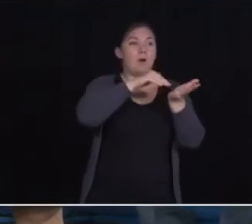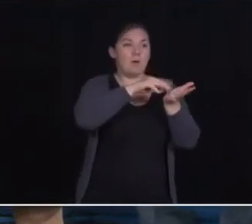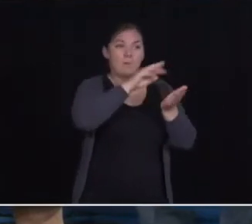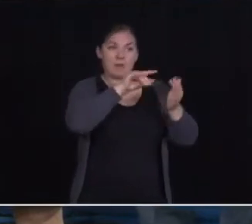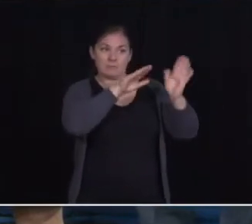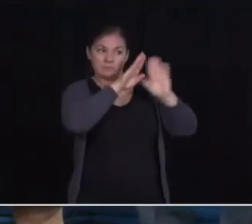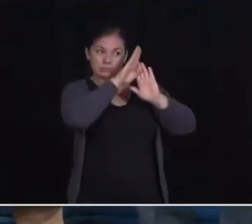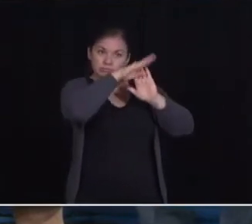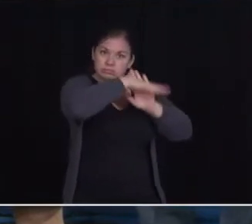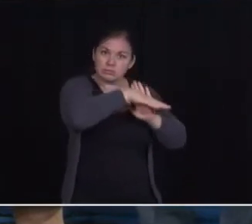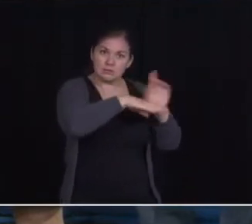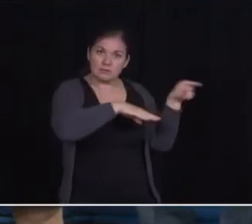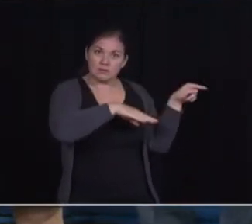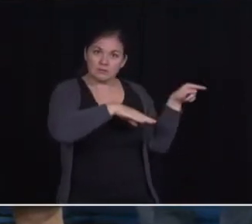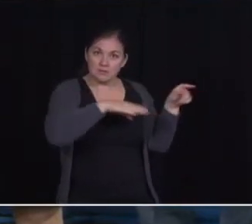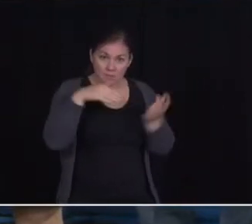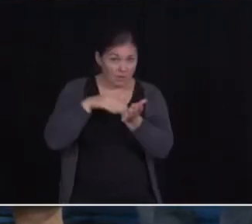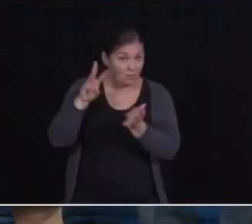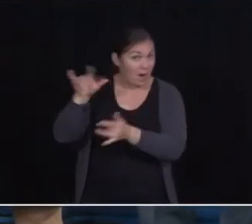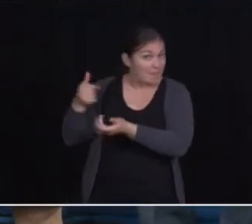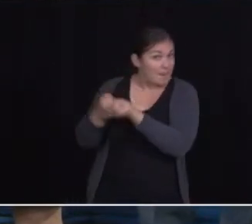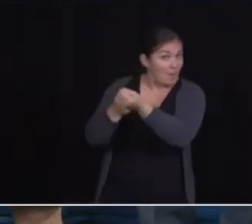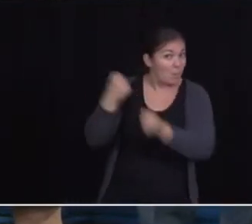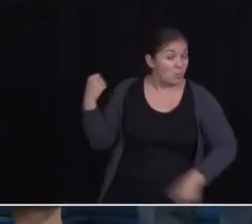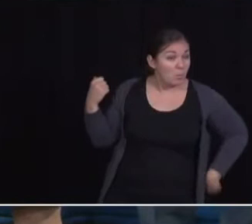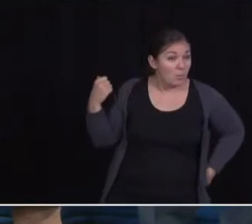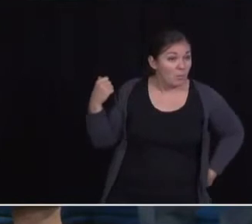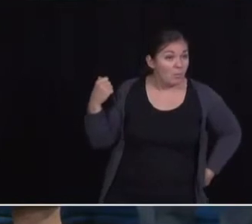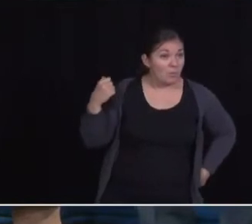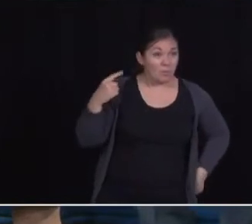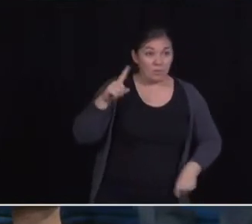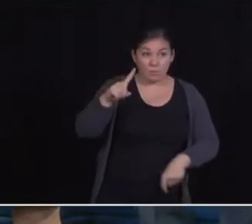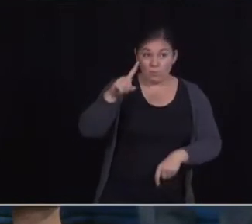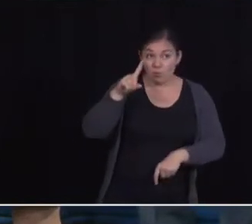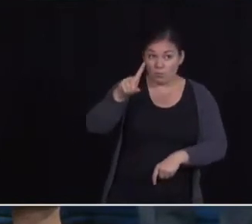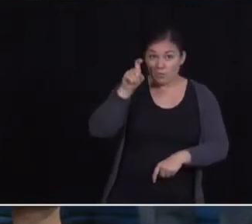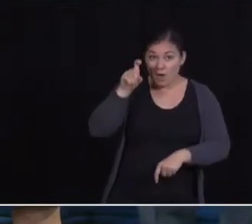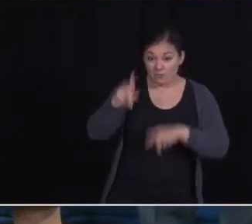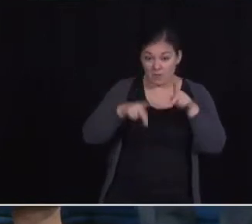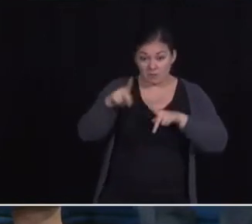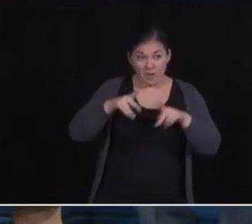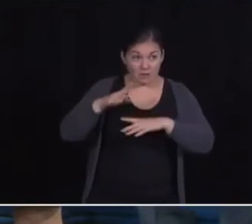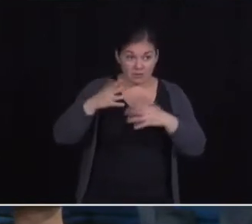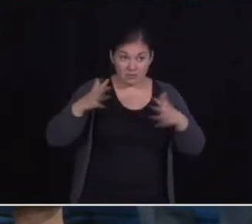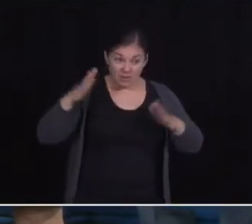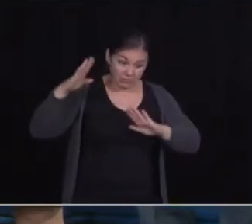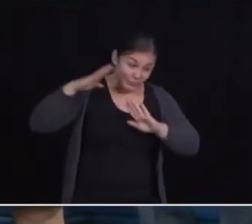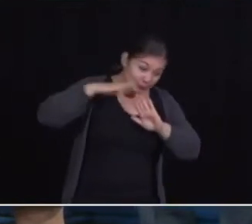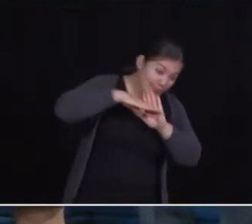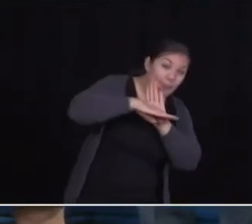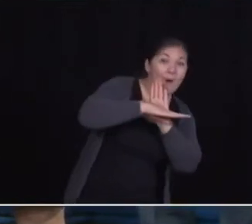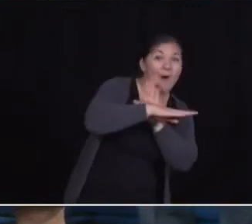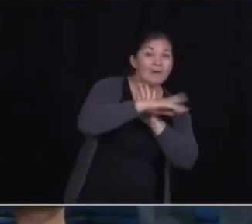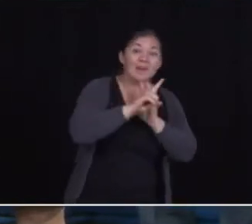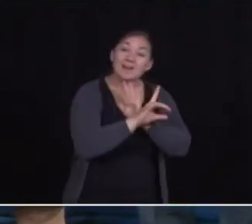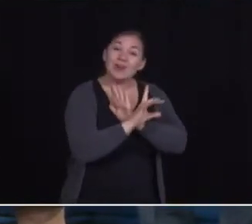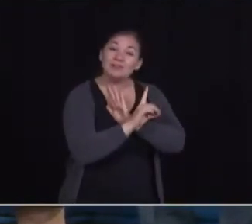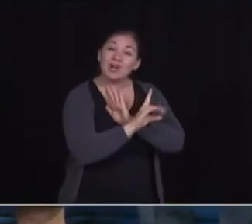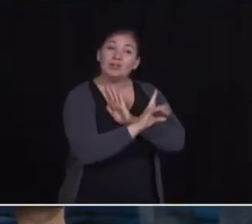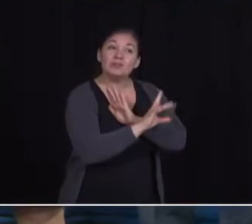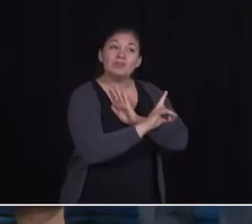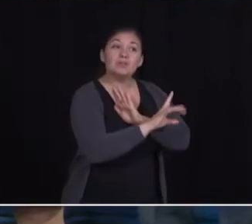cases. And then I agree with Dr. Williams, all of us, maybe even the government. Maybe we got a little too lackadaisical, everyone,